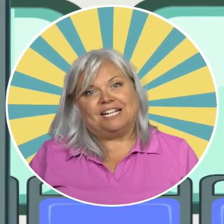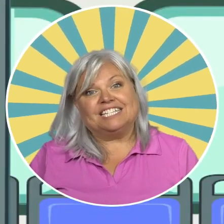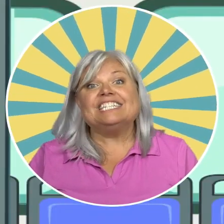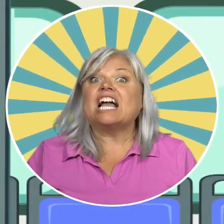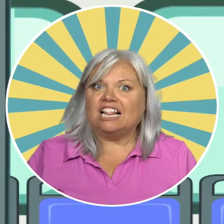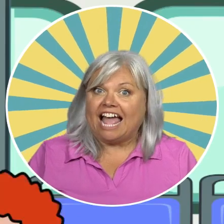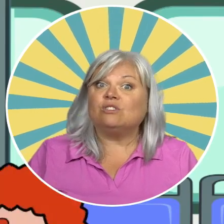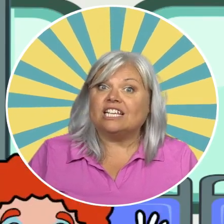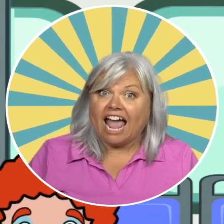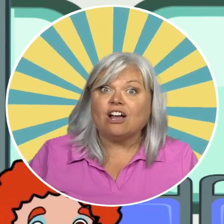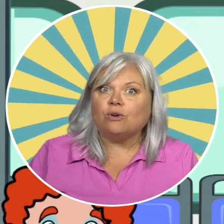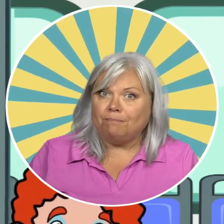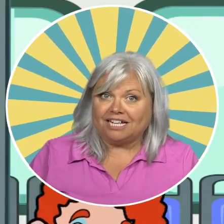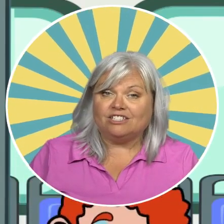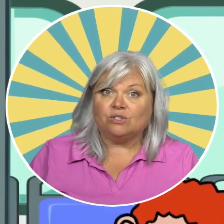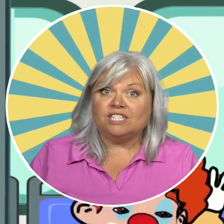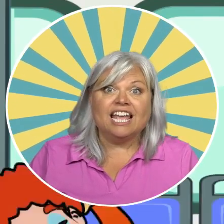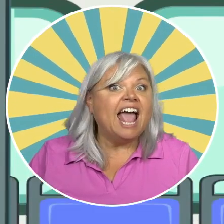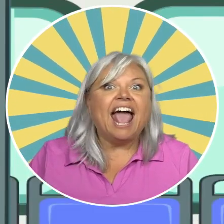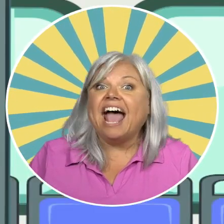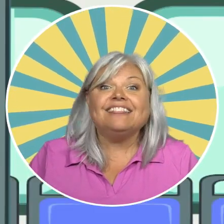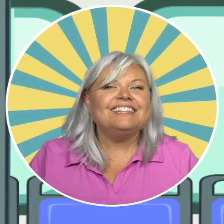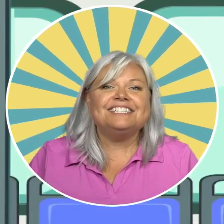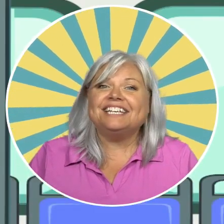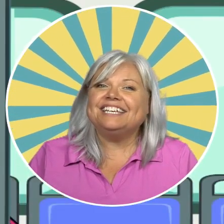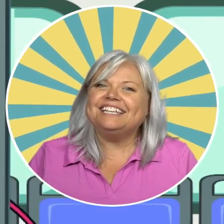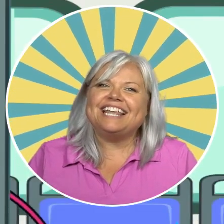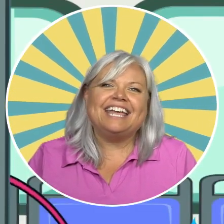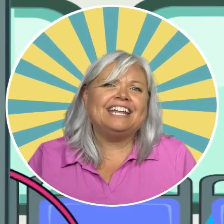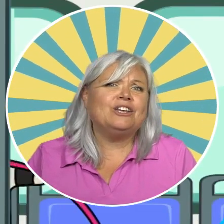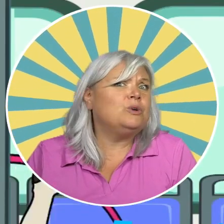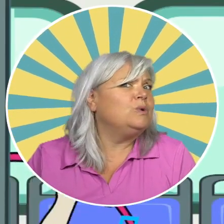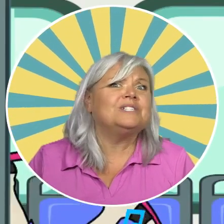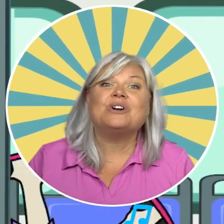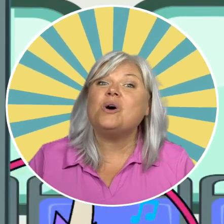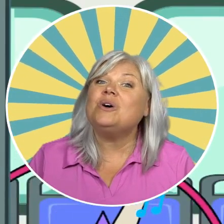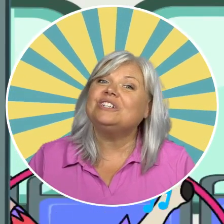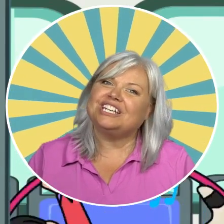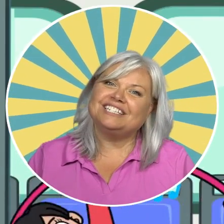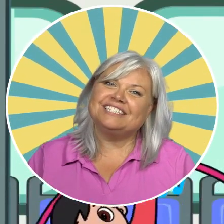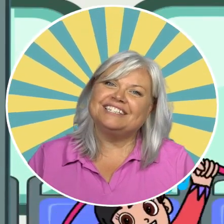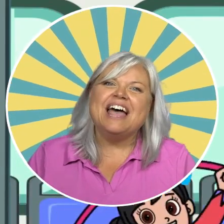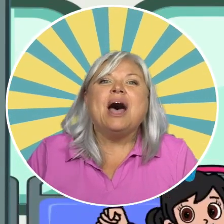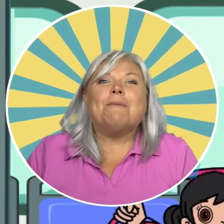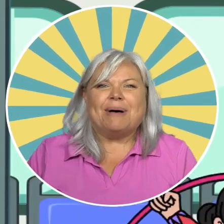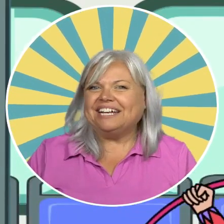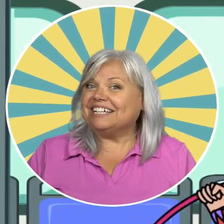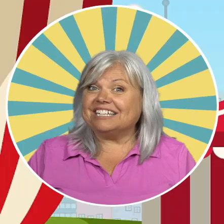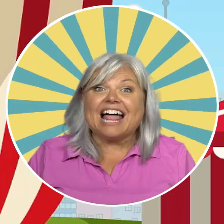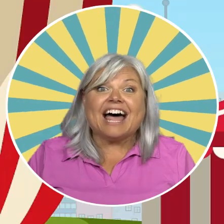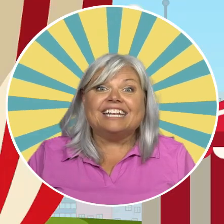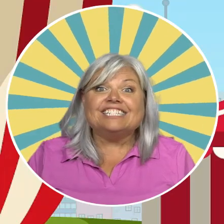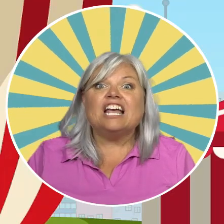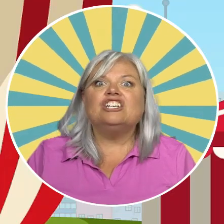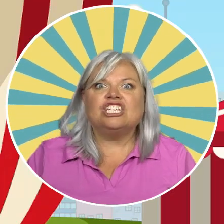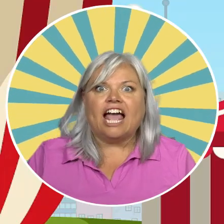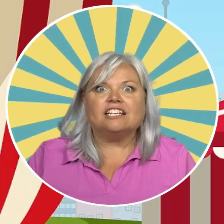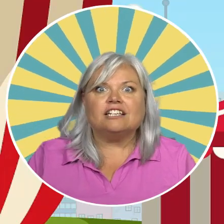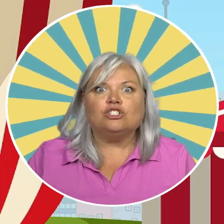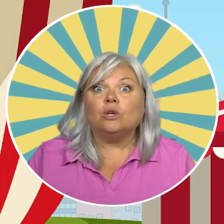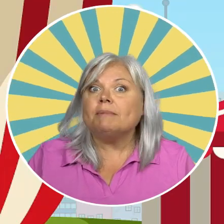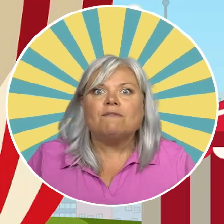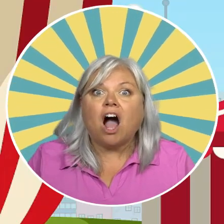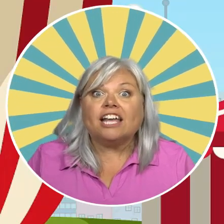and chimpanzees, clowns and acrobats, you see, and the singing lady who is gorgeous. But Gladys,